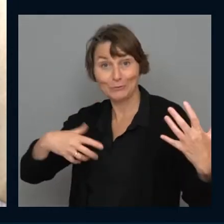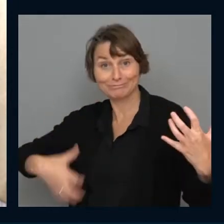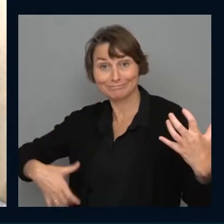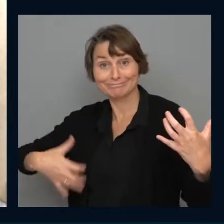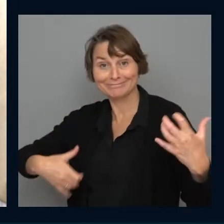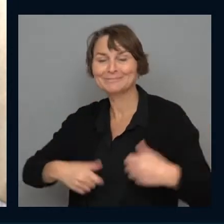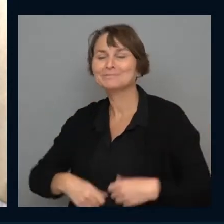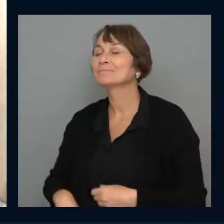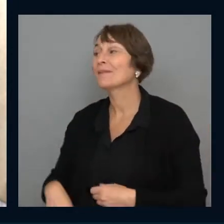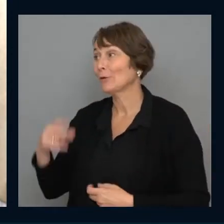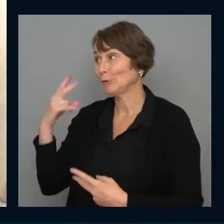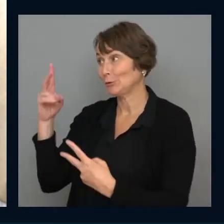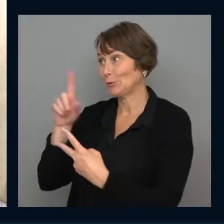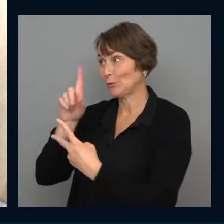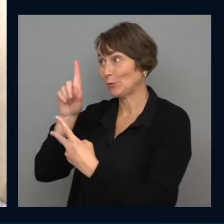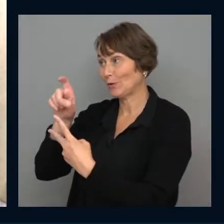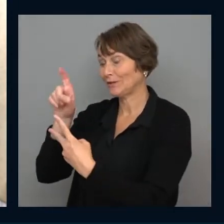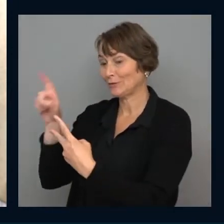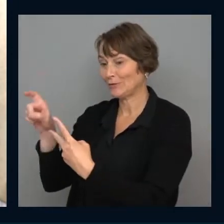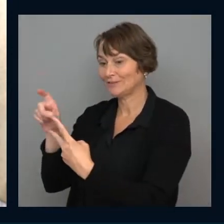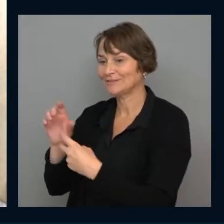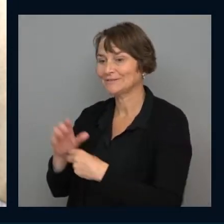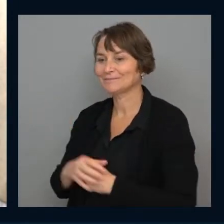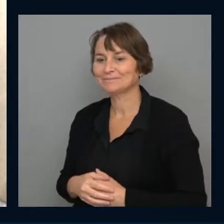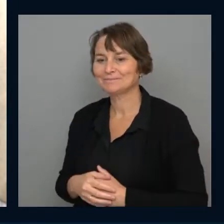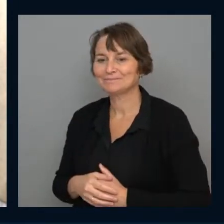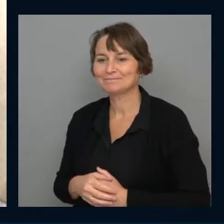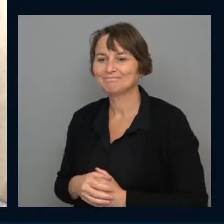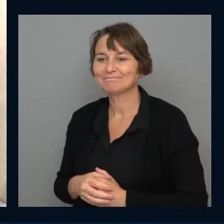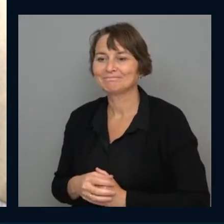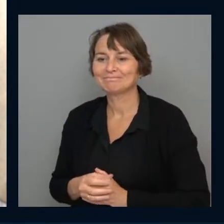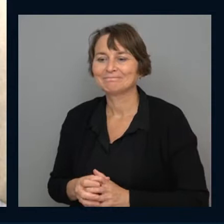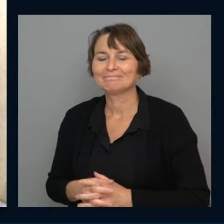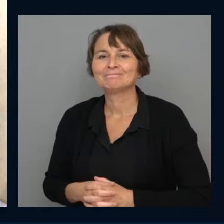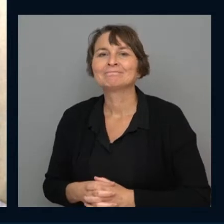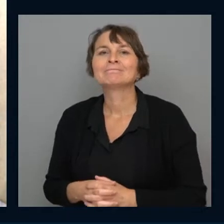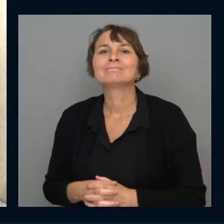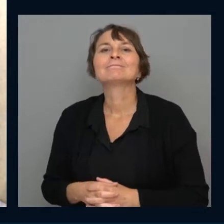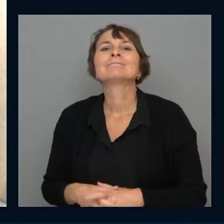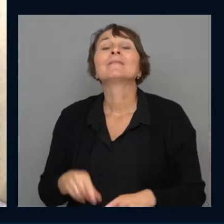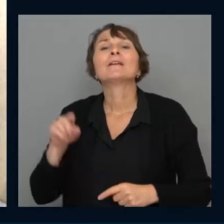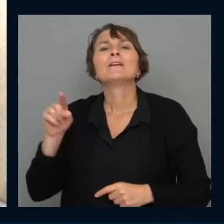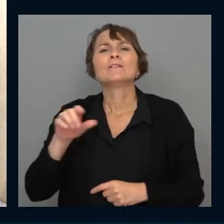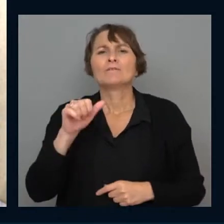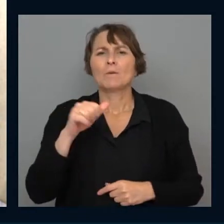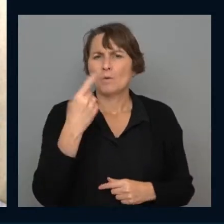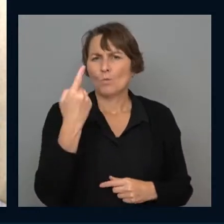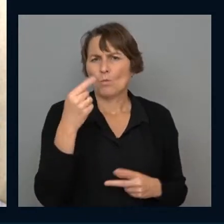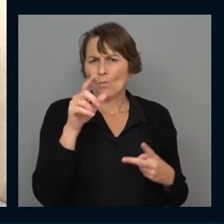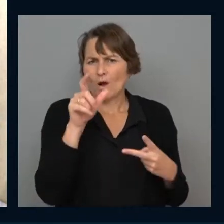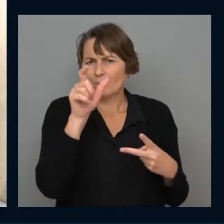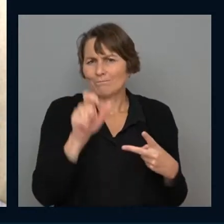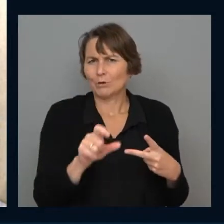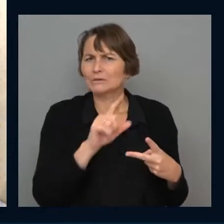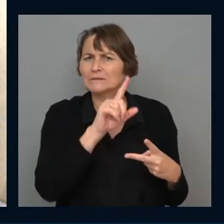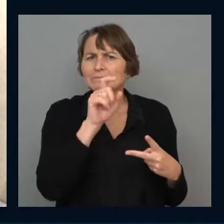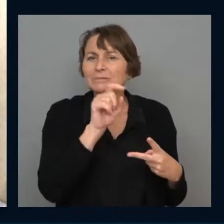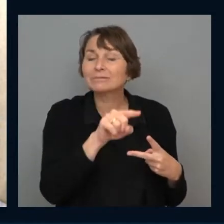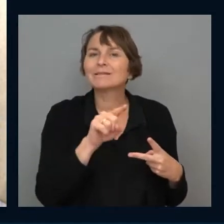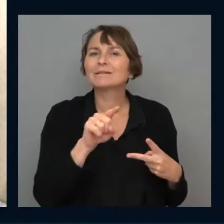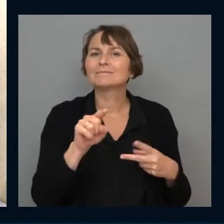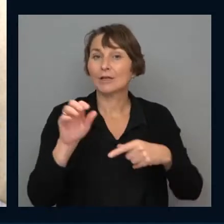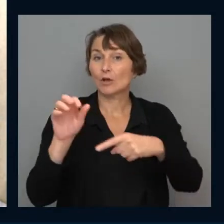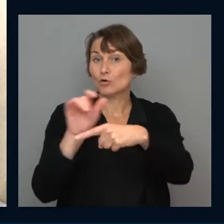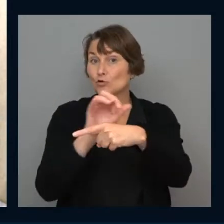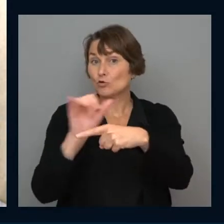for you from Abhishek. He was asking a question about the code spaces. Are they only accessible from